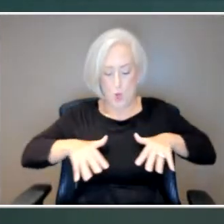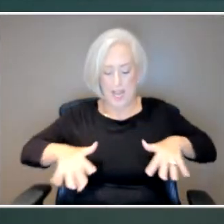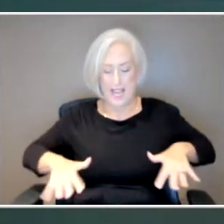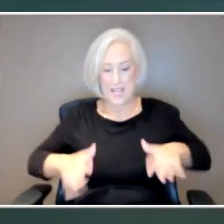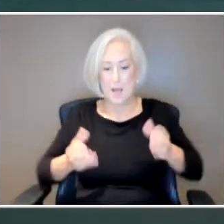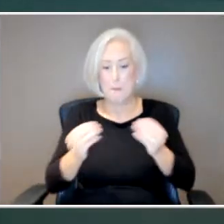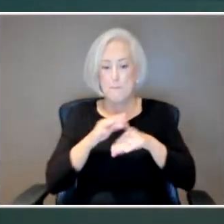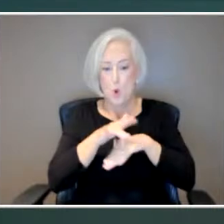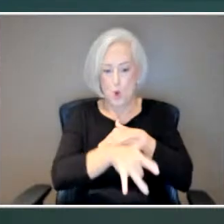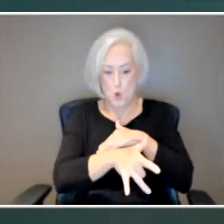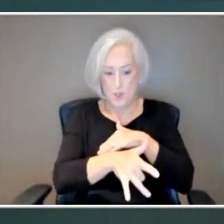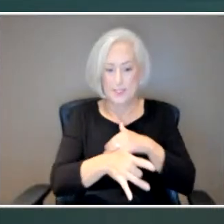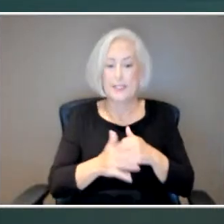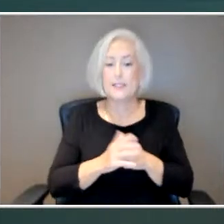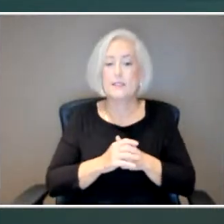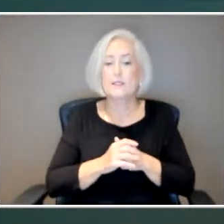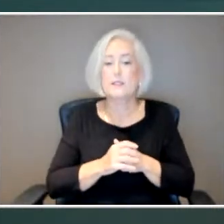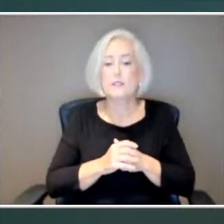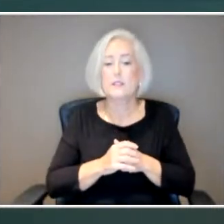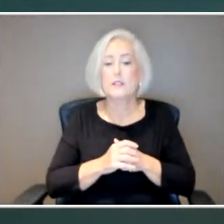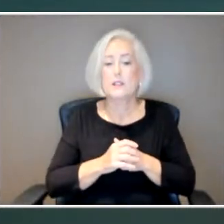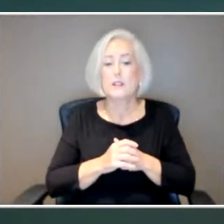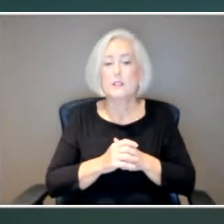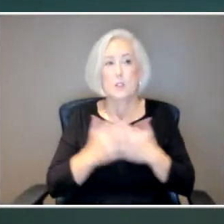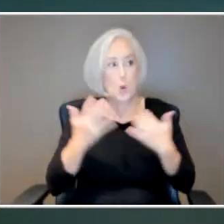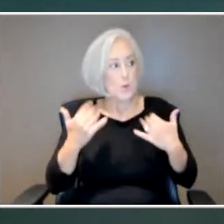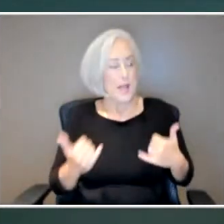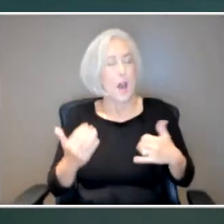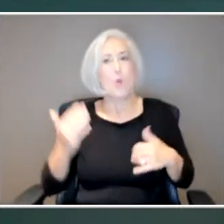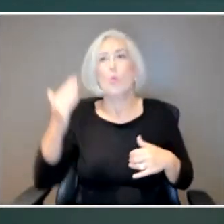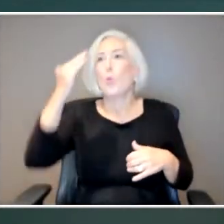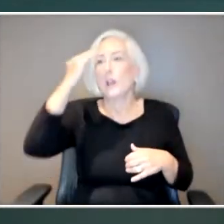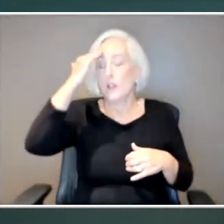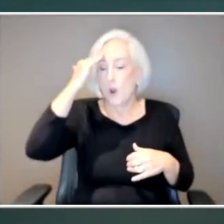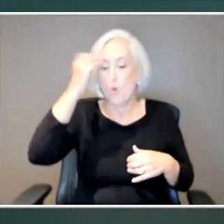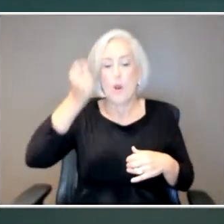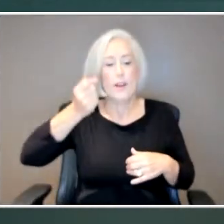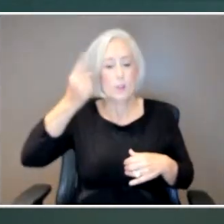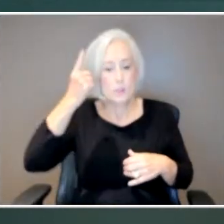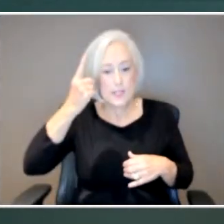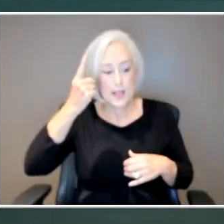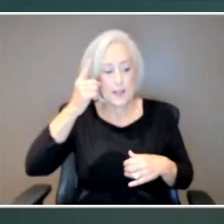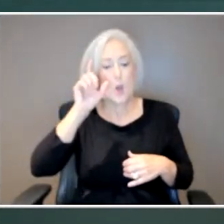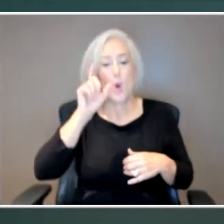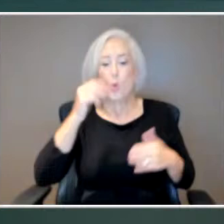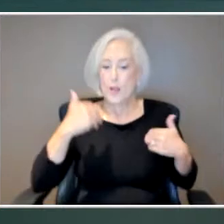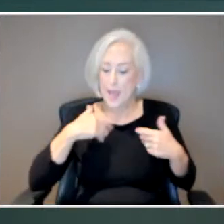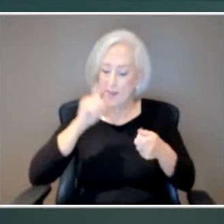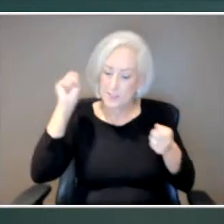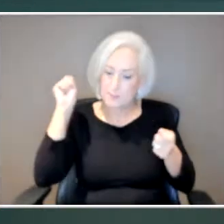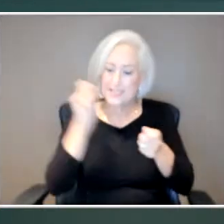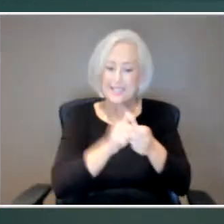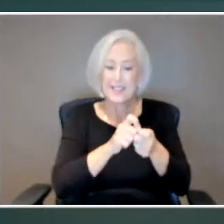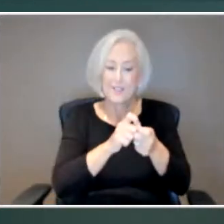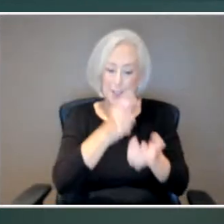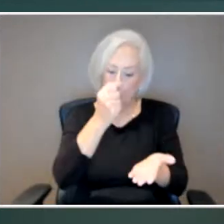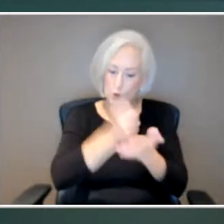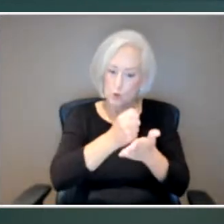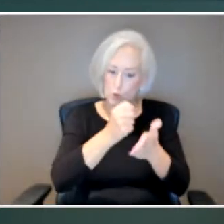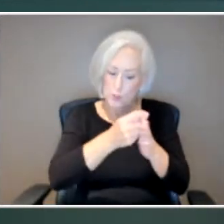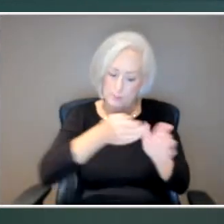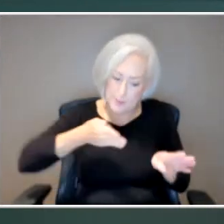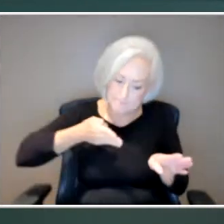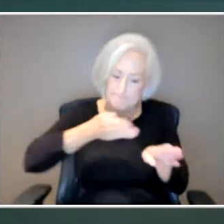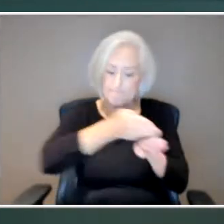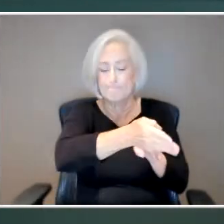on. And so we now understand, though, that we have very targeted treatments that are given,